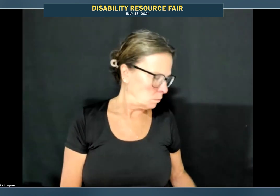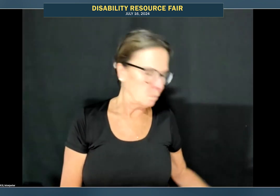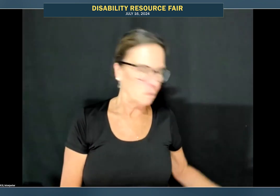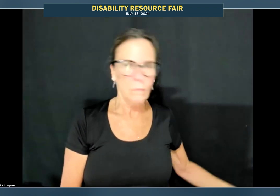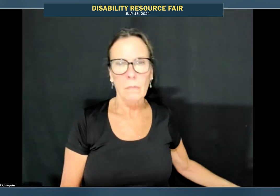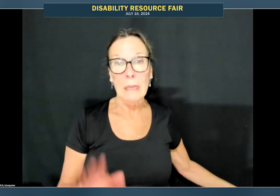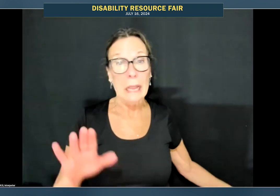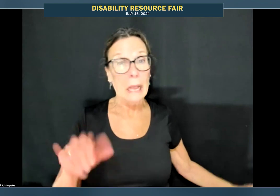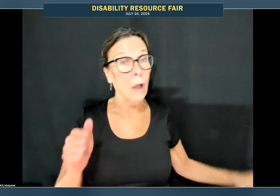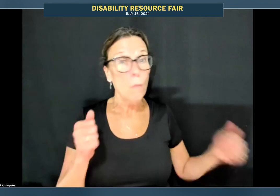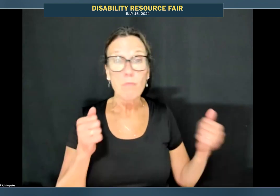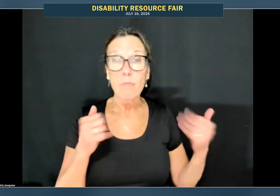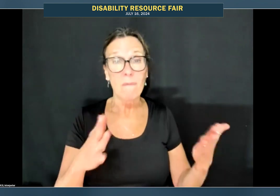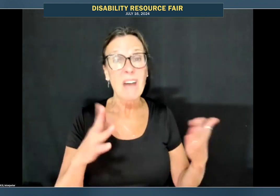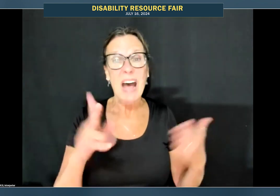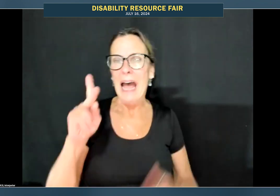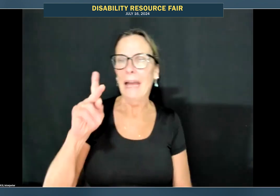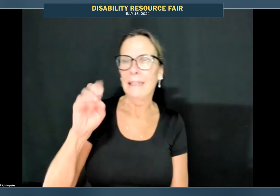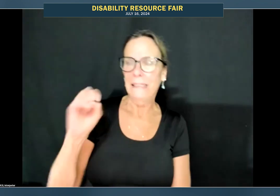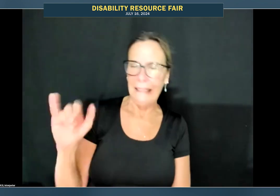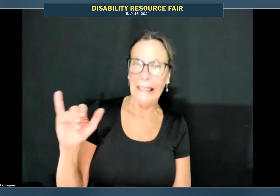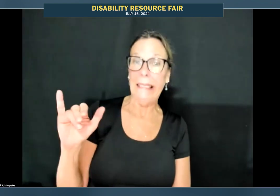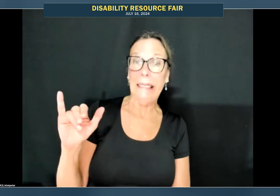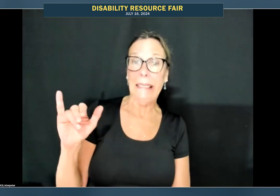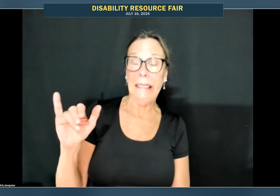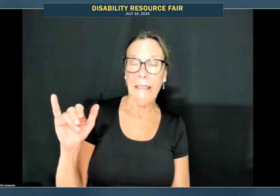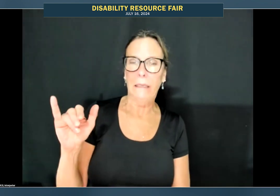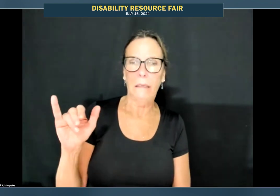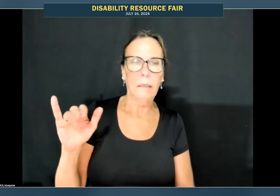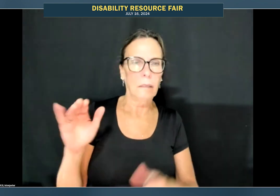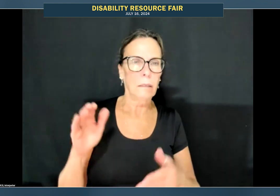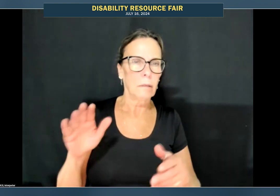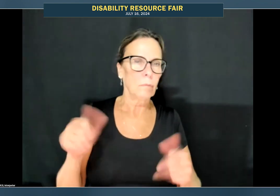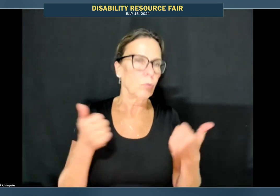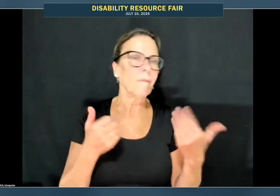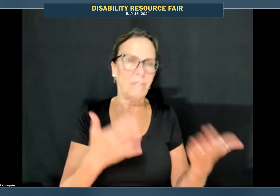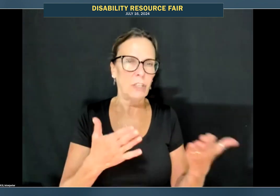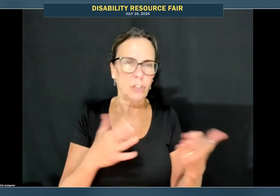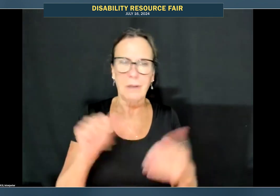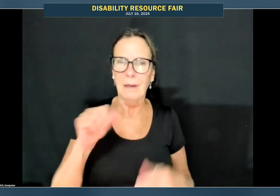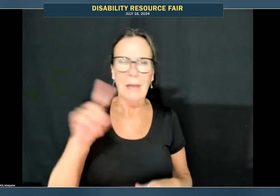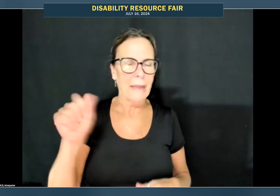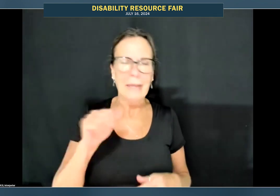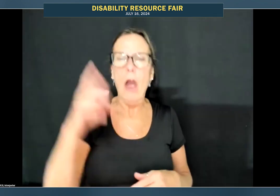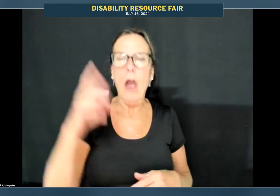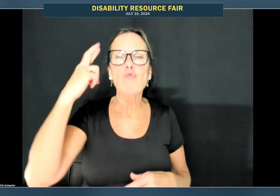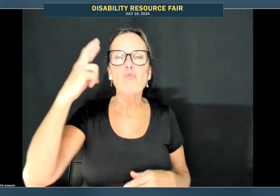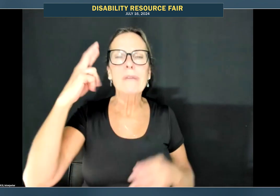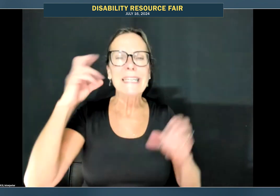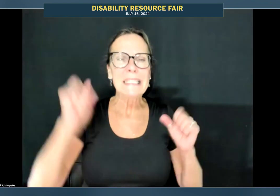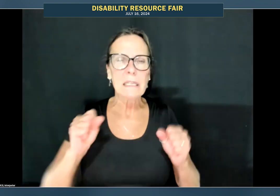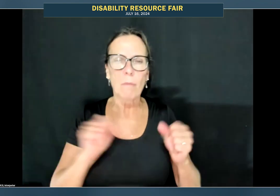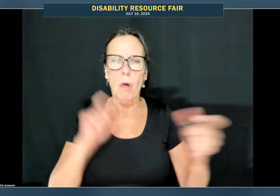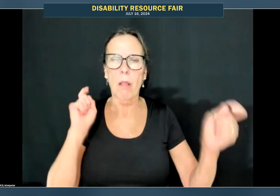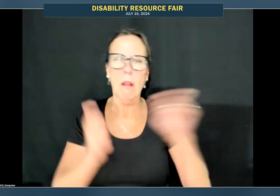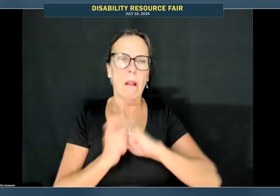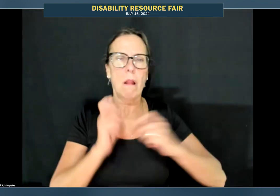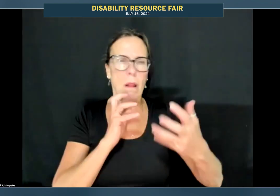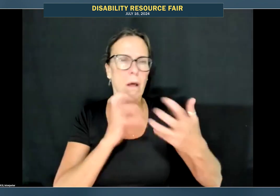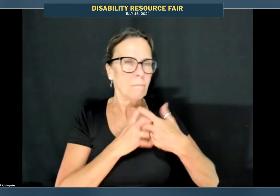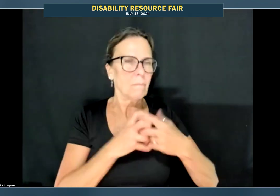provide a key provision in the ADA, which is reasonable modifications to policies and